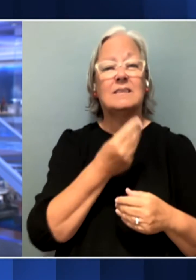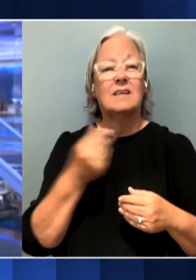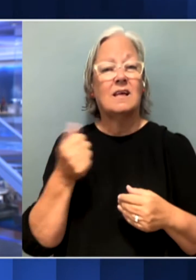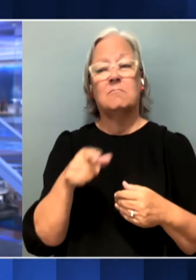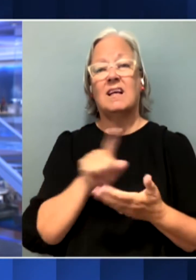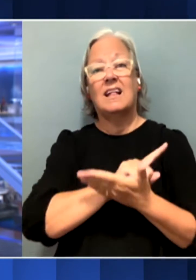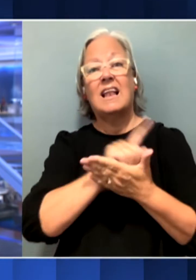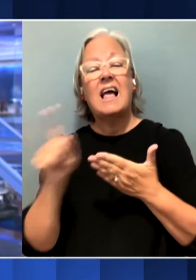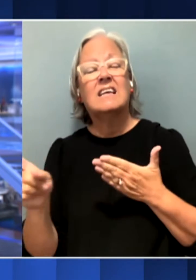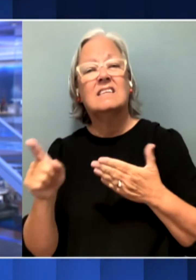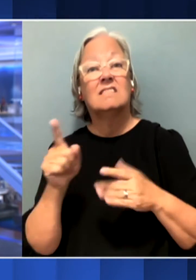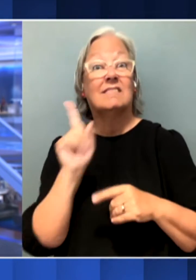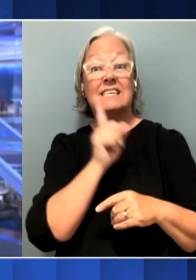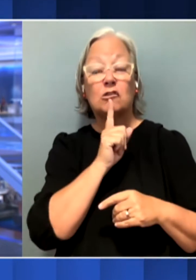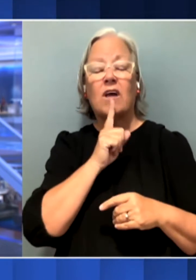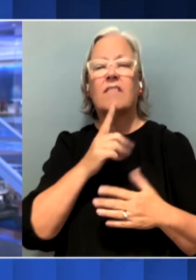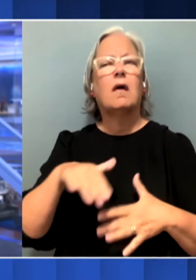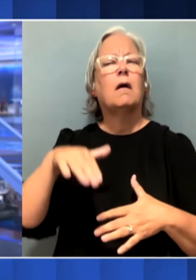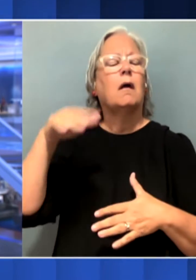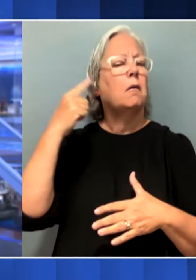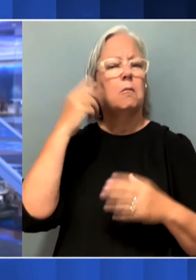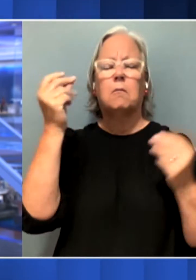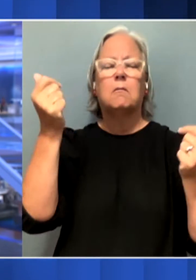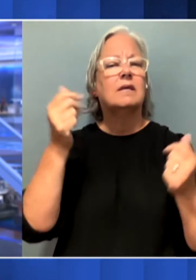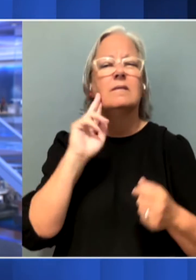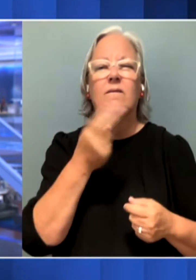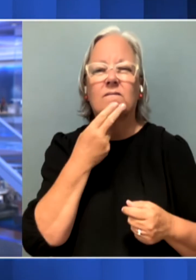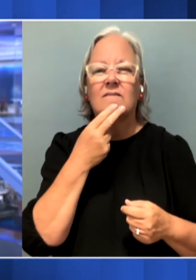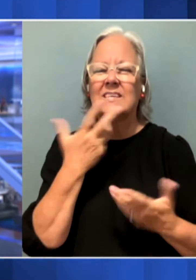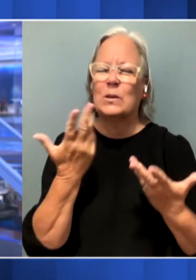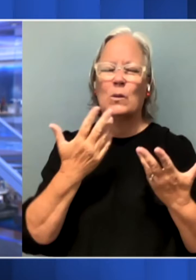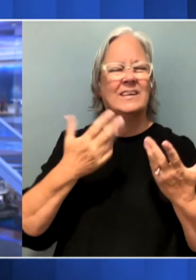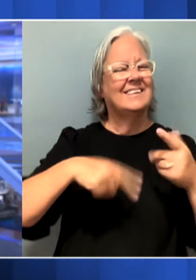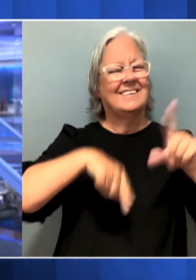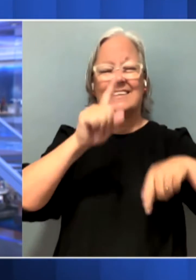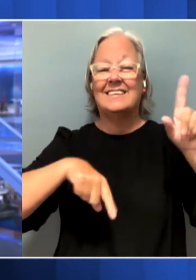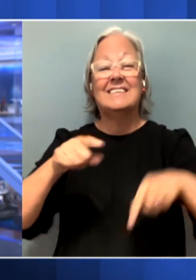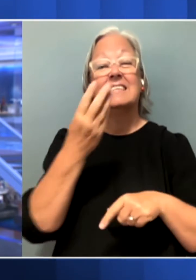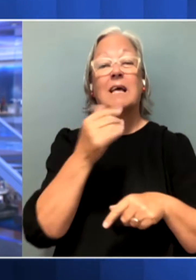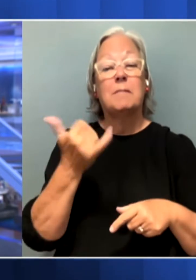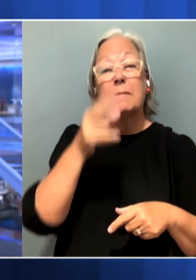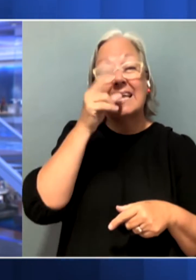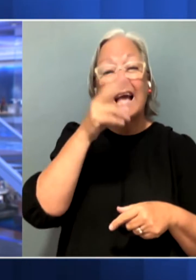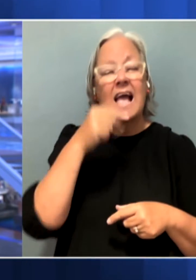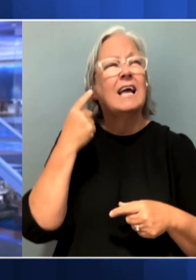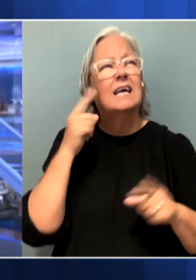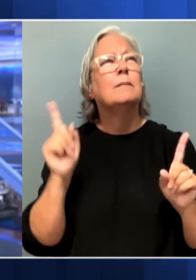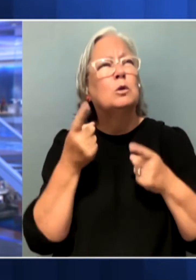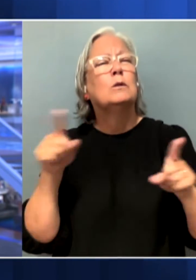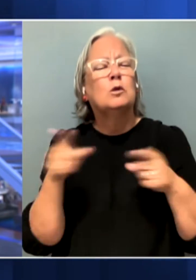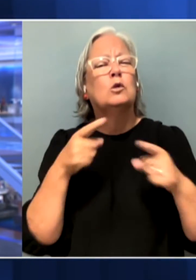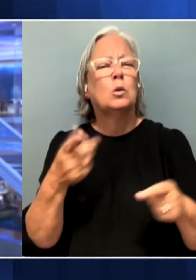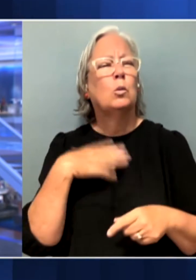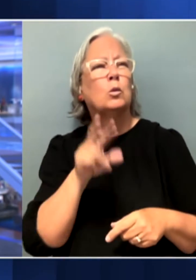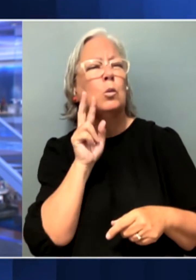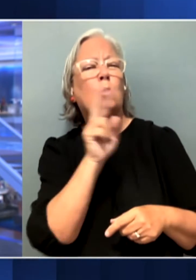or lose their hearing later in life. So the spectrum is quite big. So some people may have heard music when they were younger and they want to go to a show when they're older